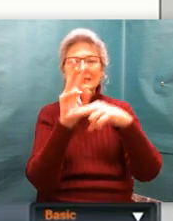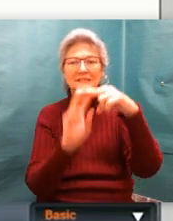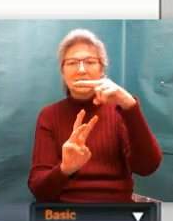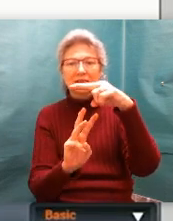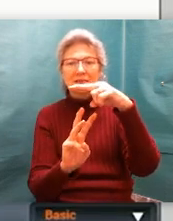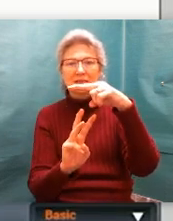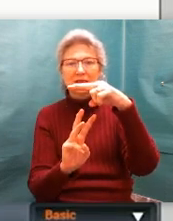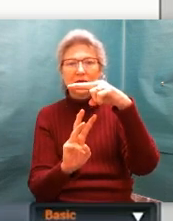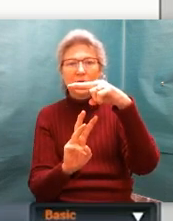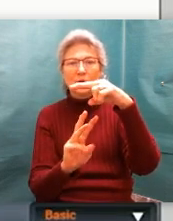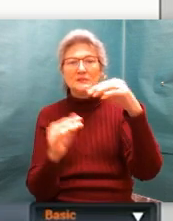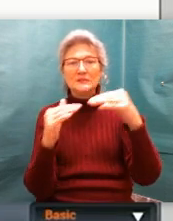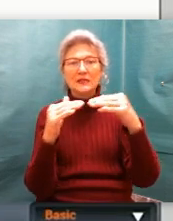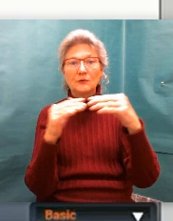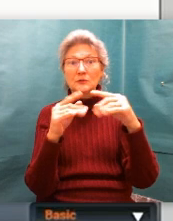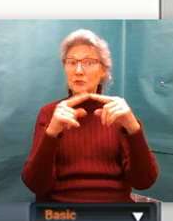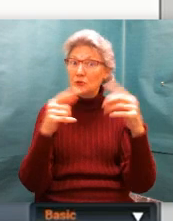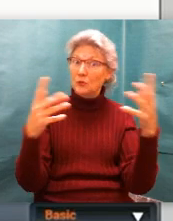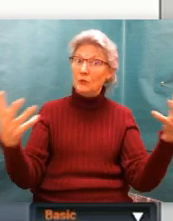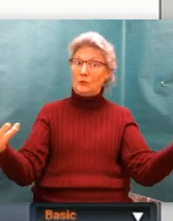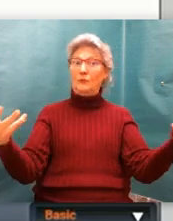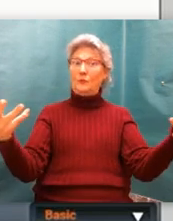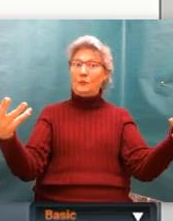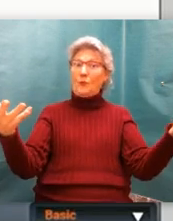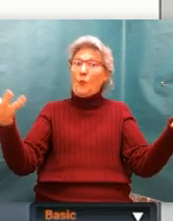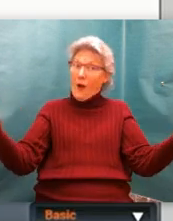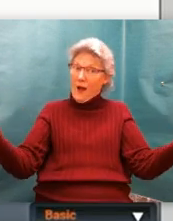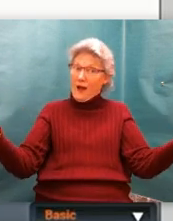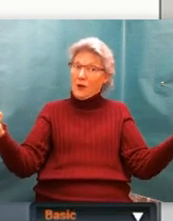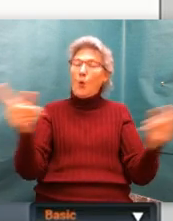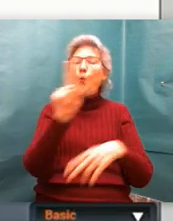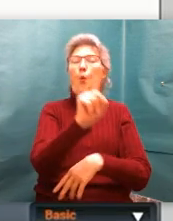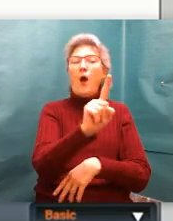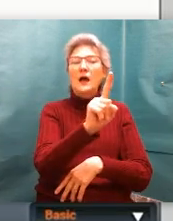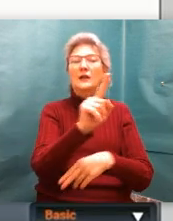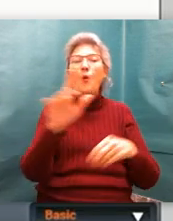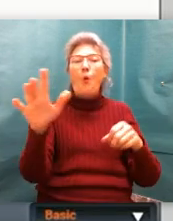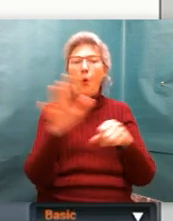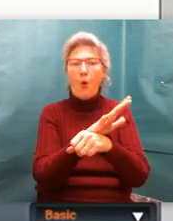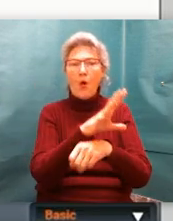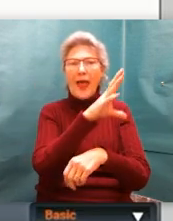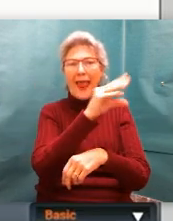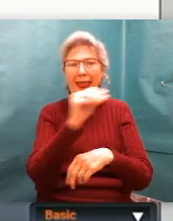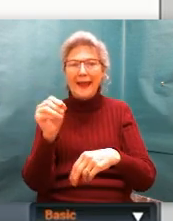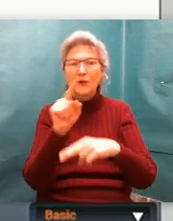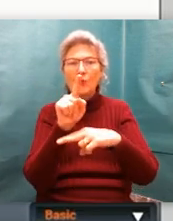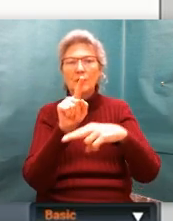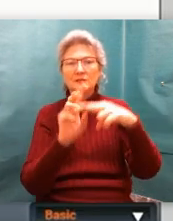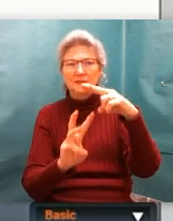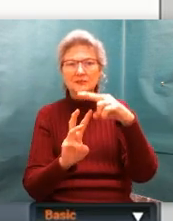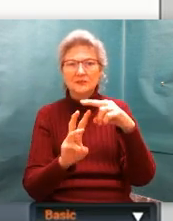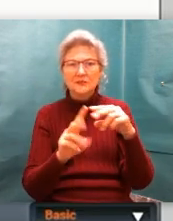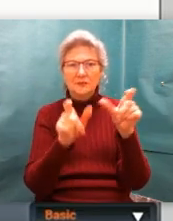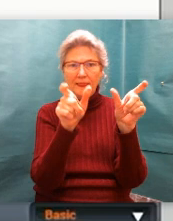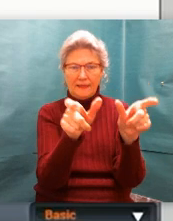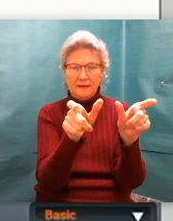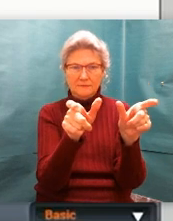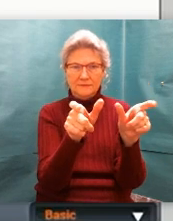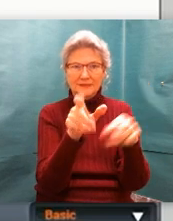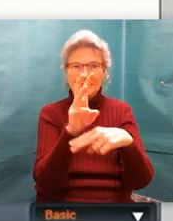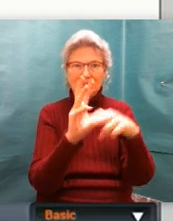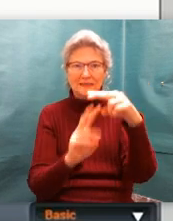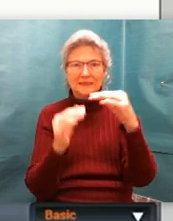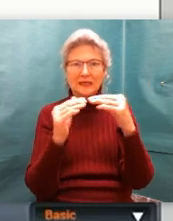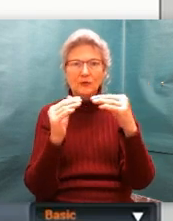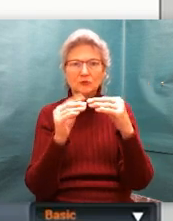6, which is equivalent to, you got it, 1 whole. So I'm going to lay that there because I know that